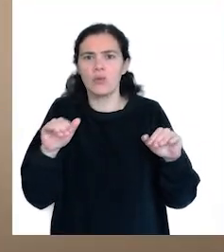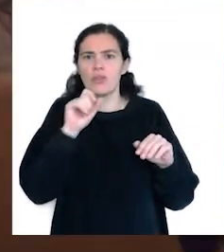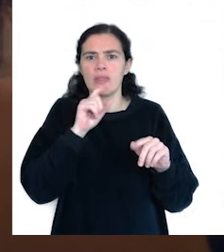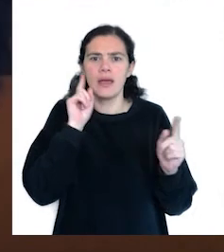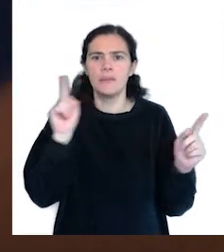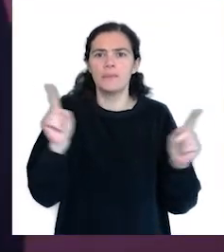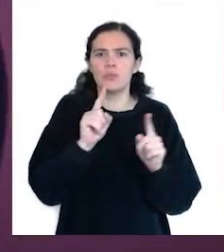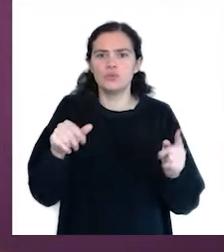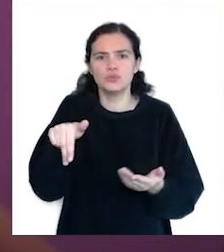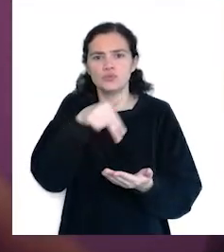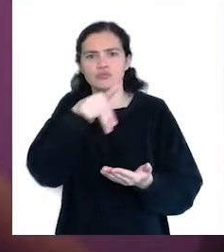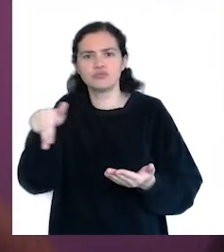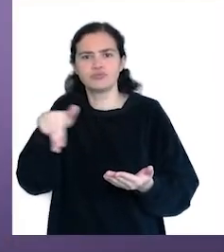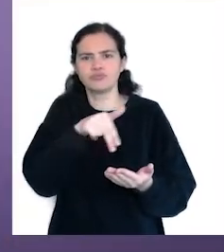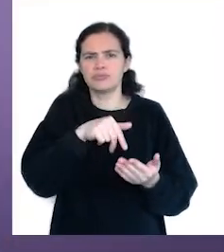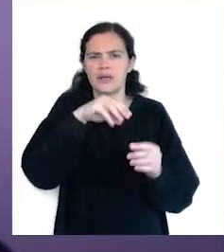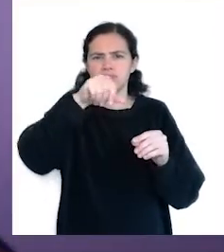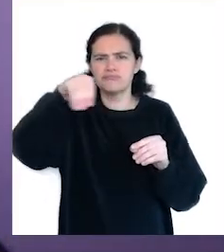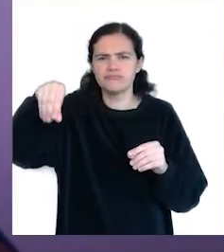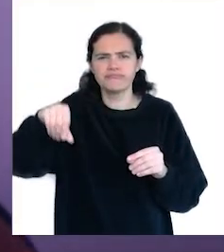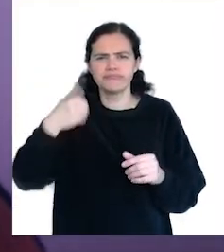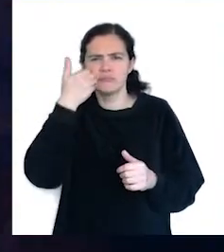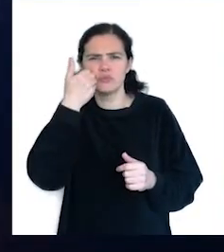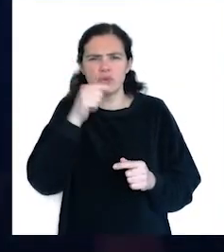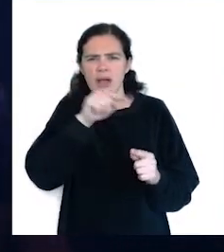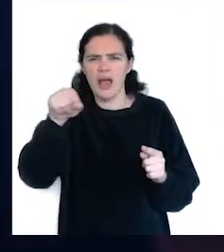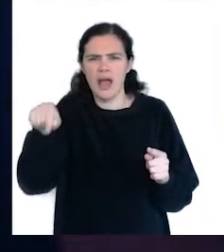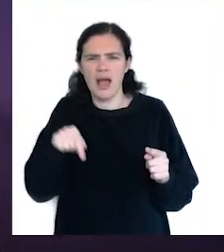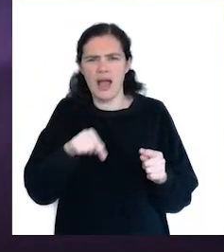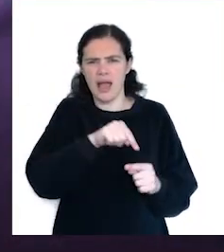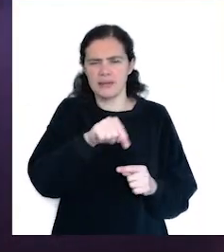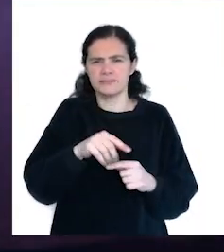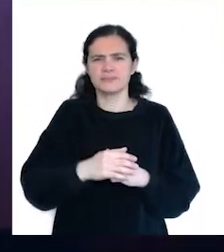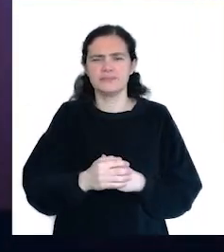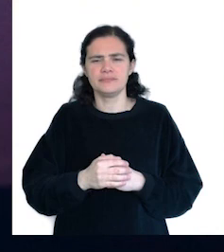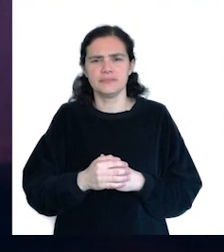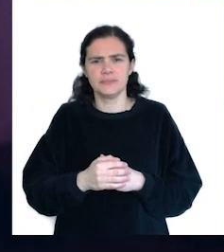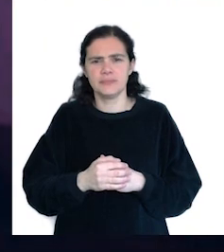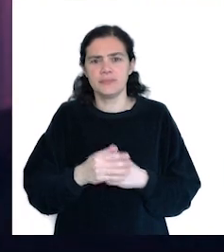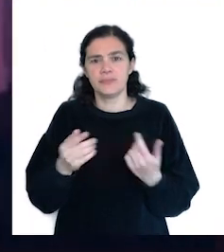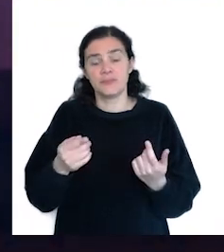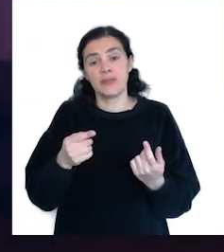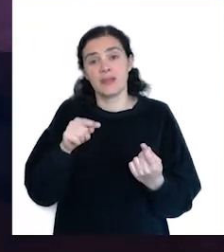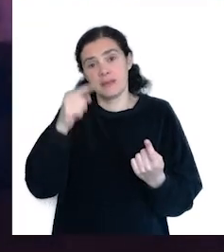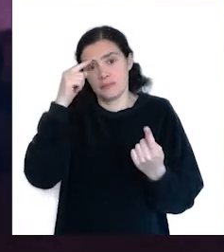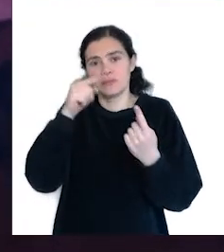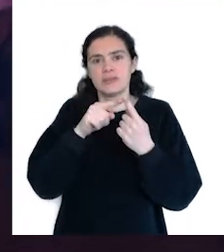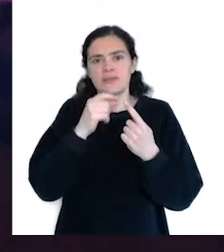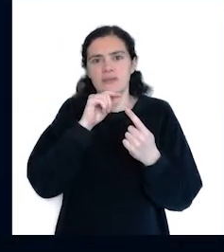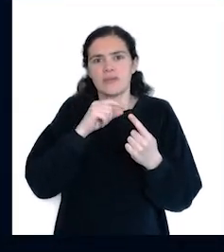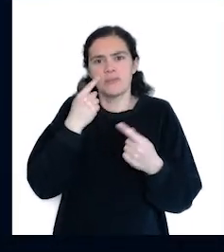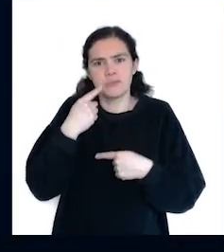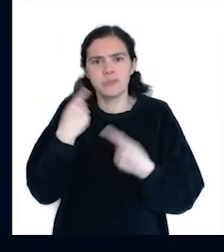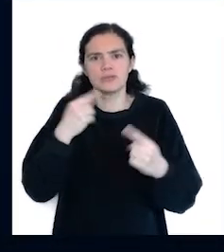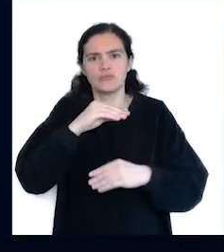becomes a stage, where you have music, performance everywhere in the museum, implementing